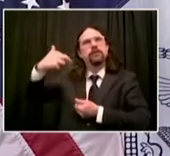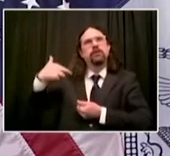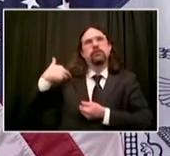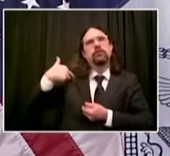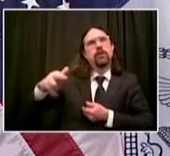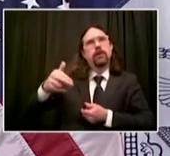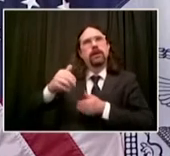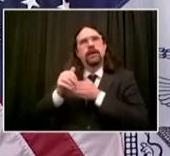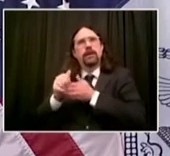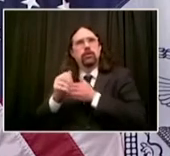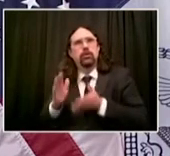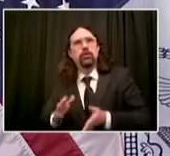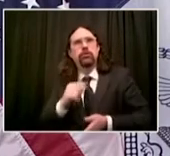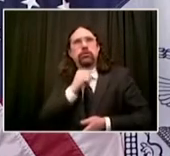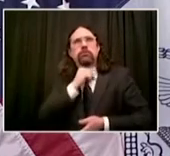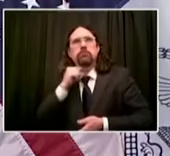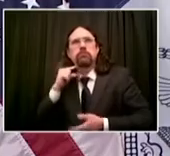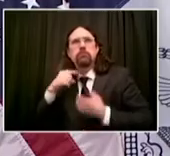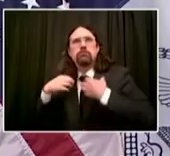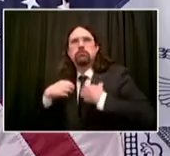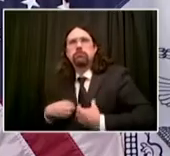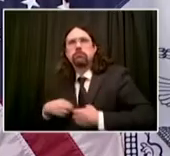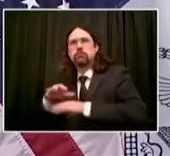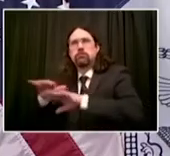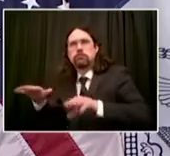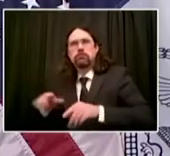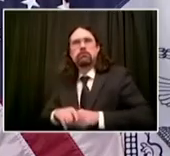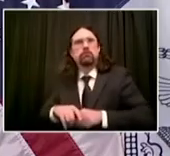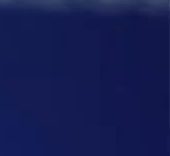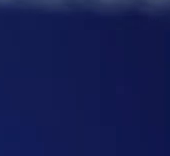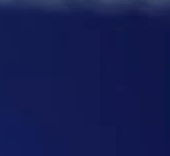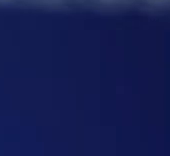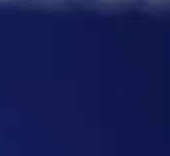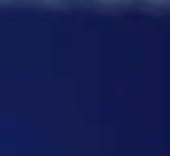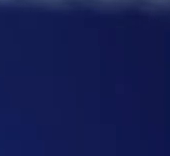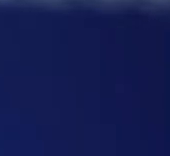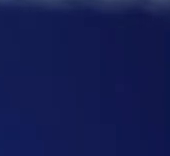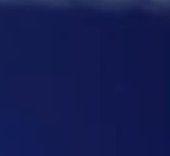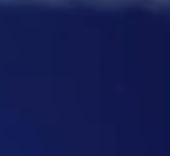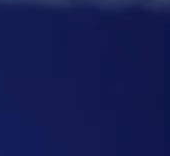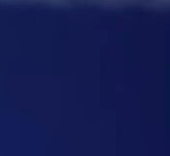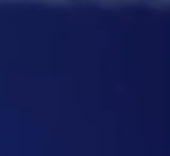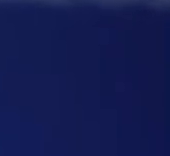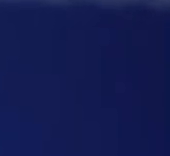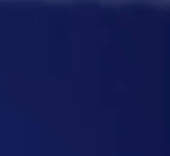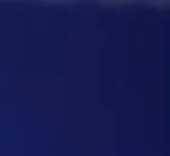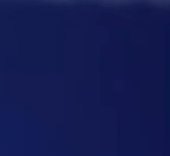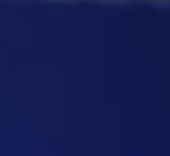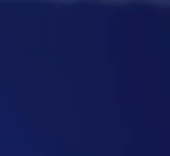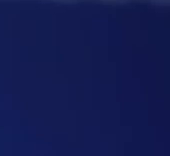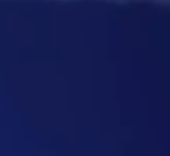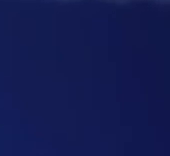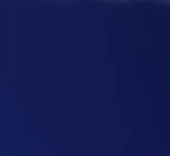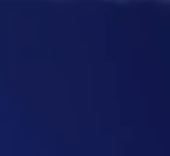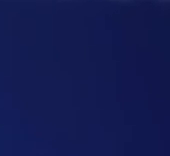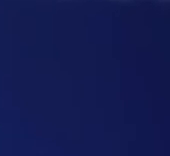violence, all the people who actually represent communities. Meanwhile, Cuomo criticized the mayor